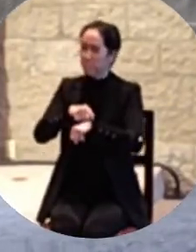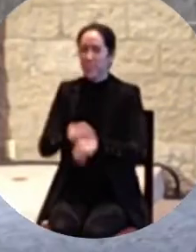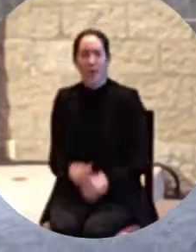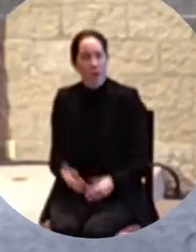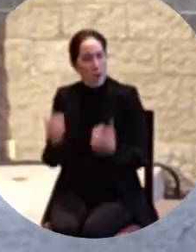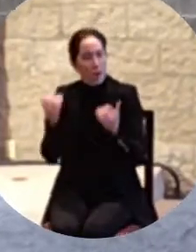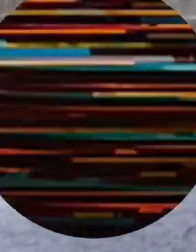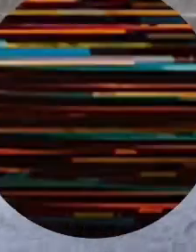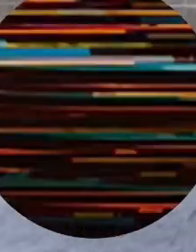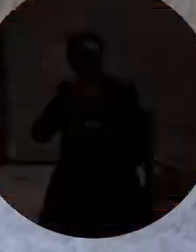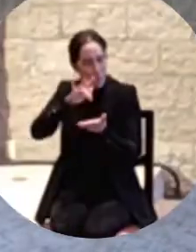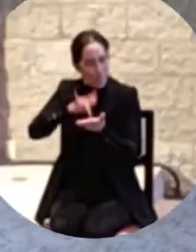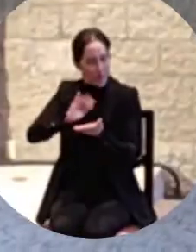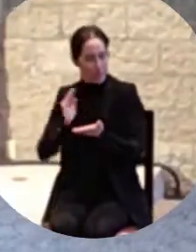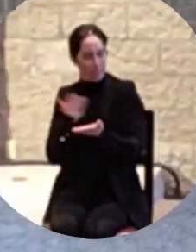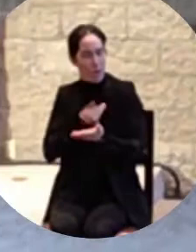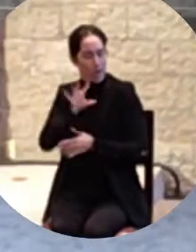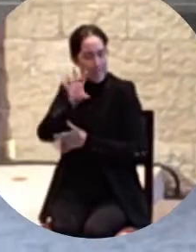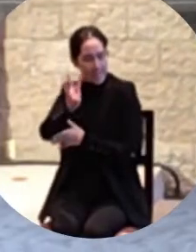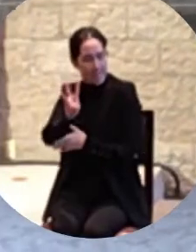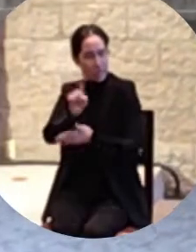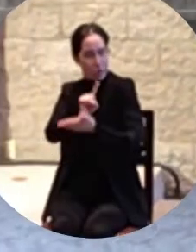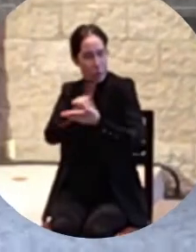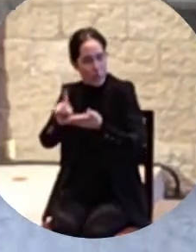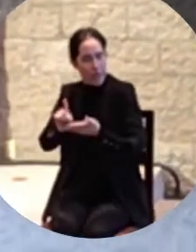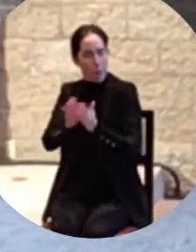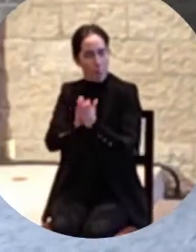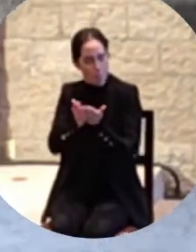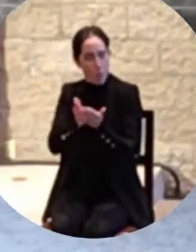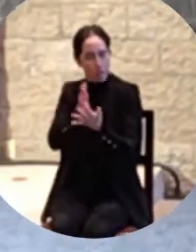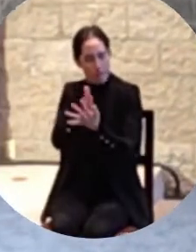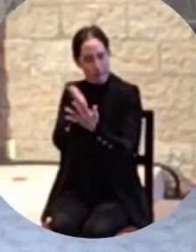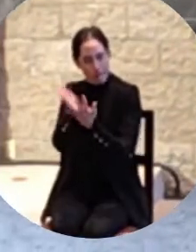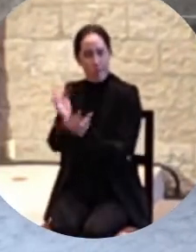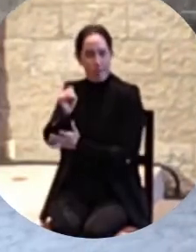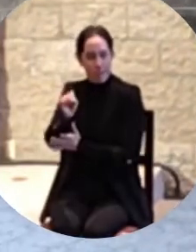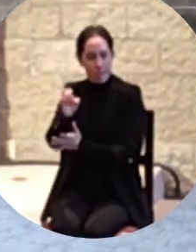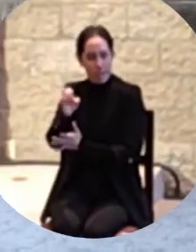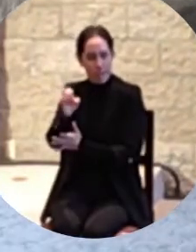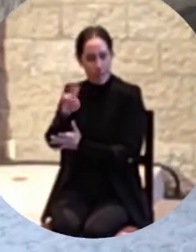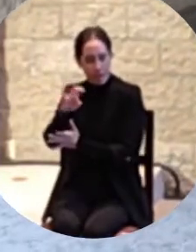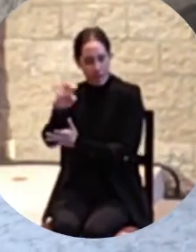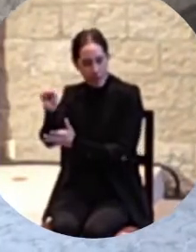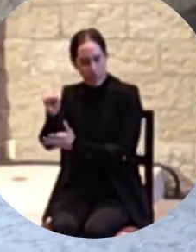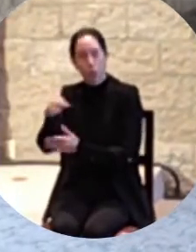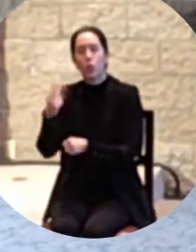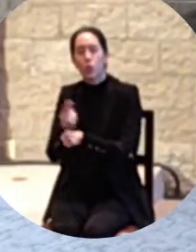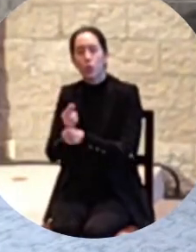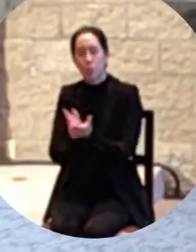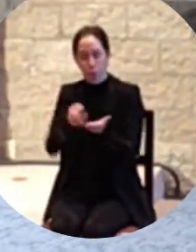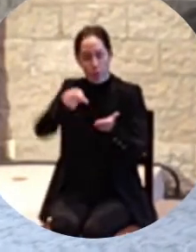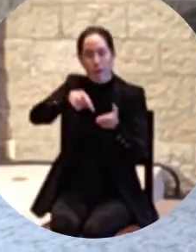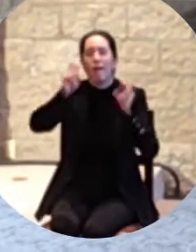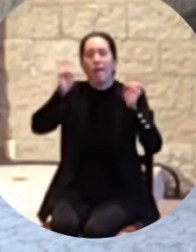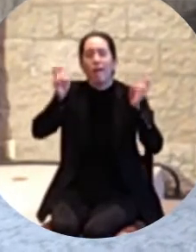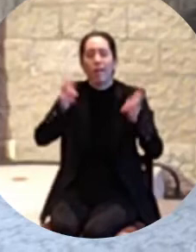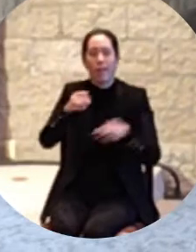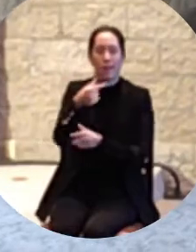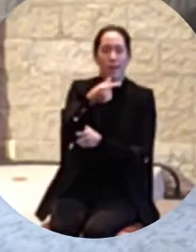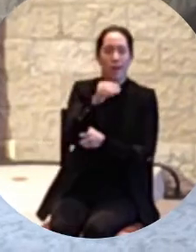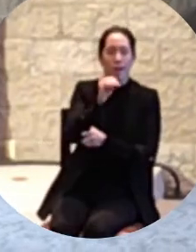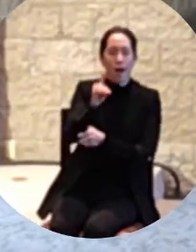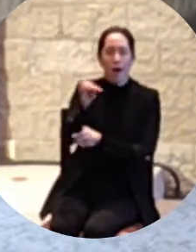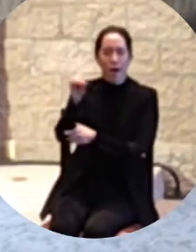our seven-week book series. We're using a particular, this book, God of Love, A Guide to the Heart